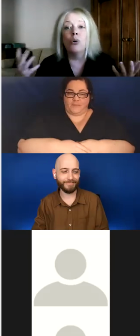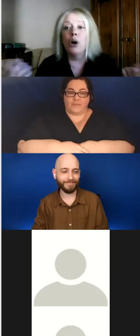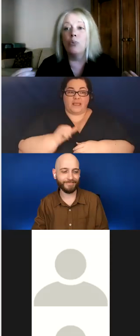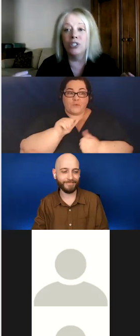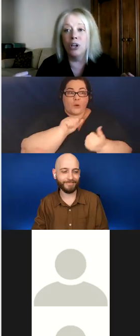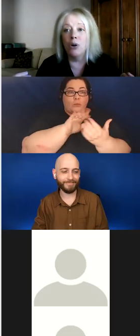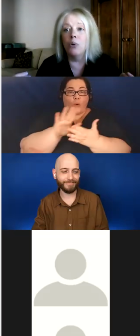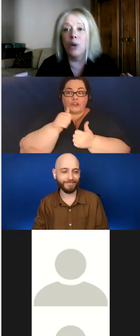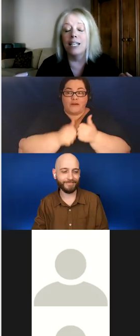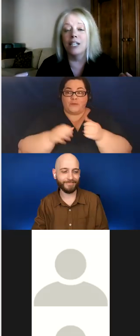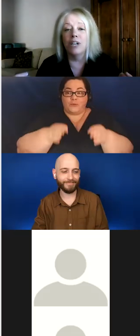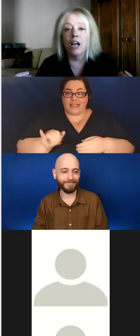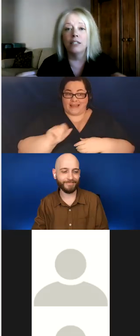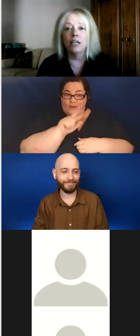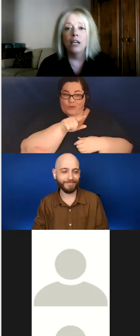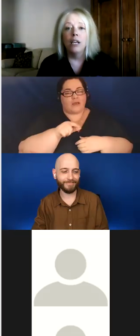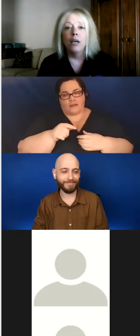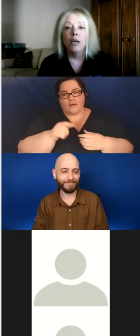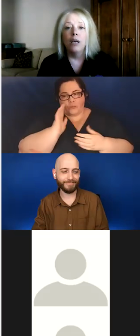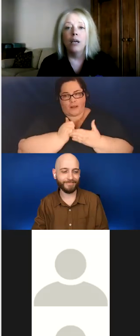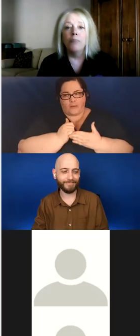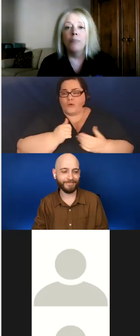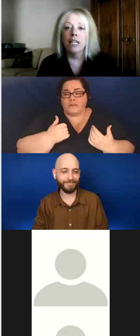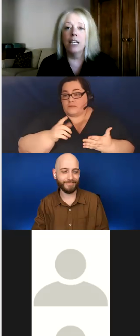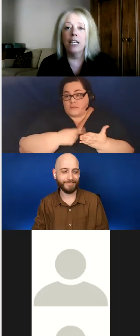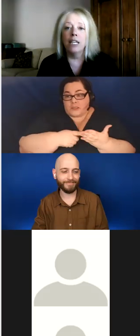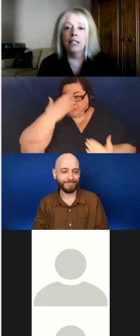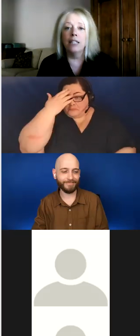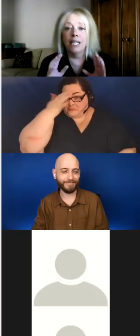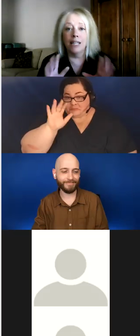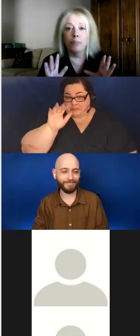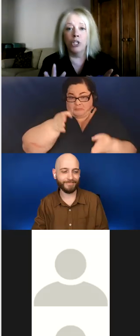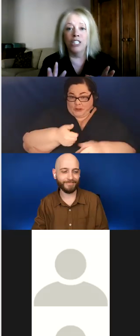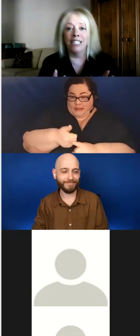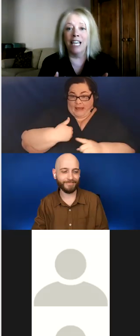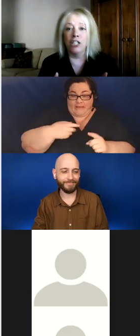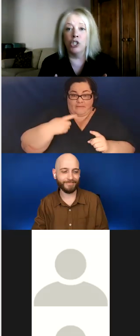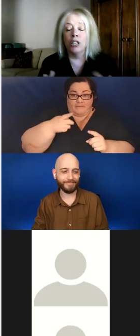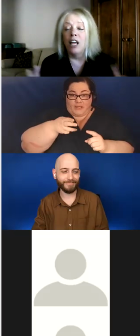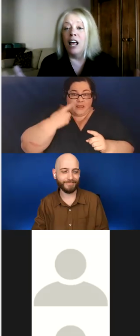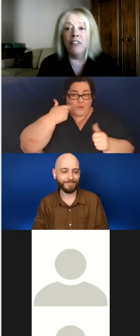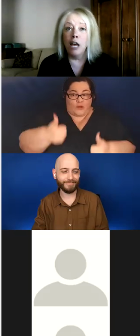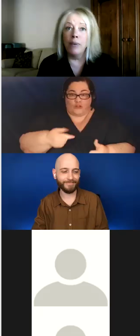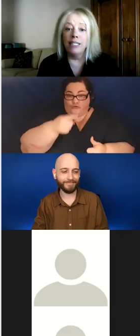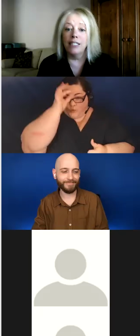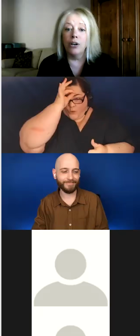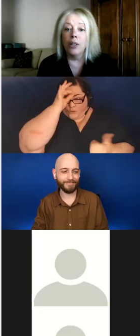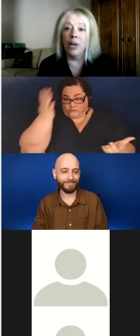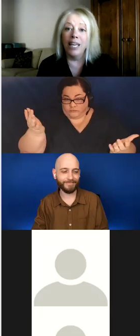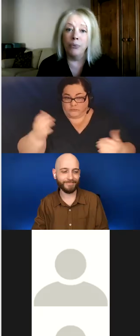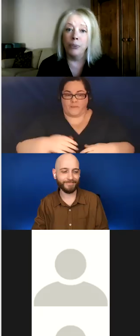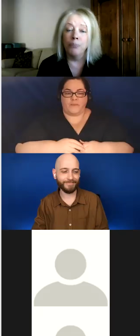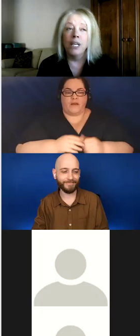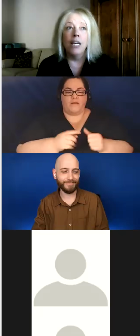because you don't always know who has hearing loss. The first thing you do is get the person's attention, and that might start